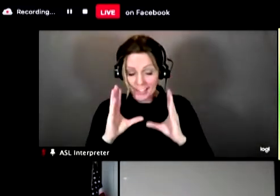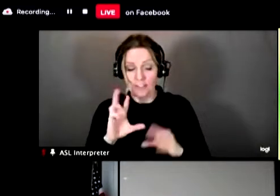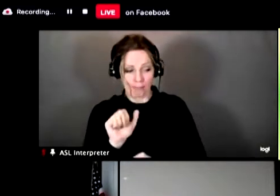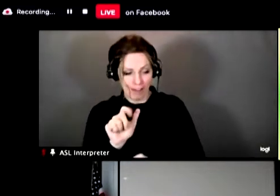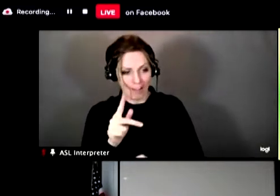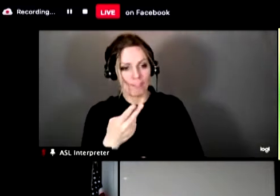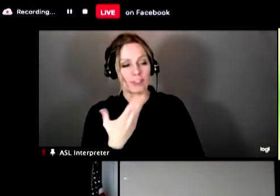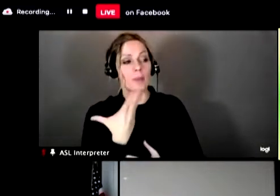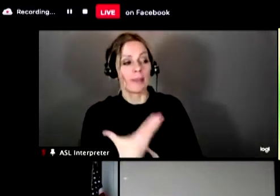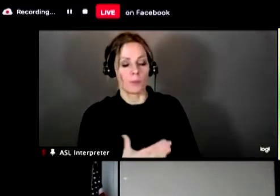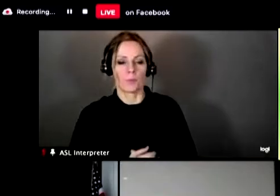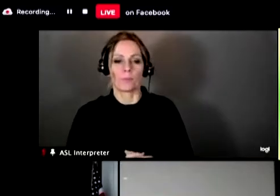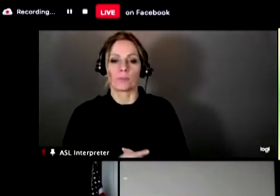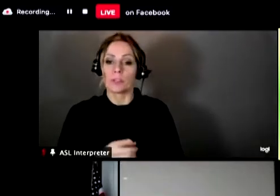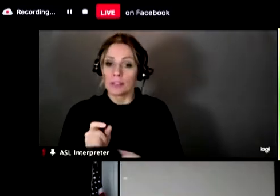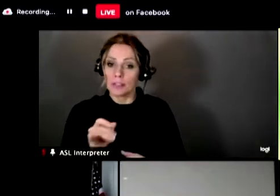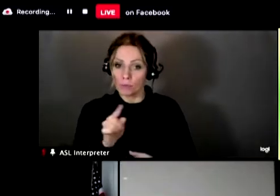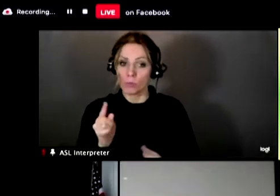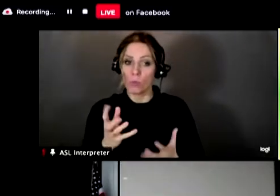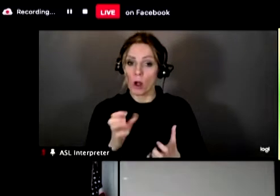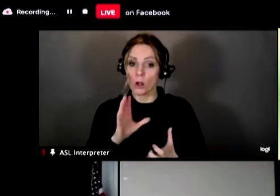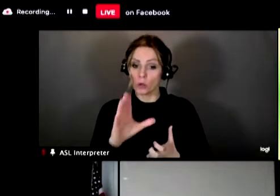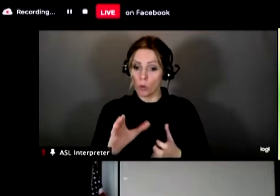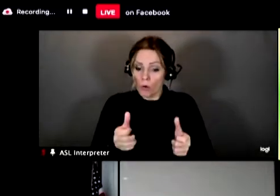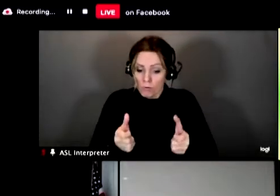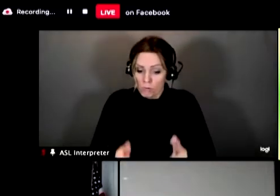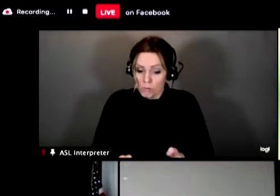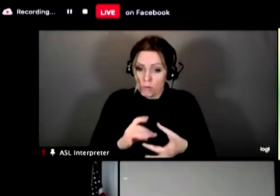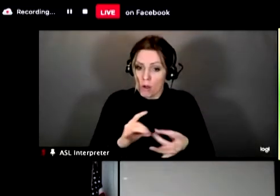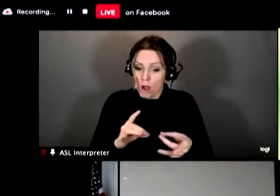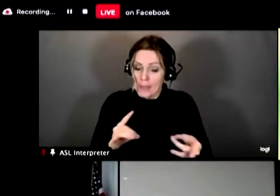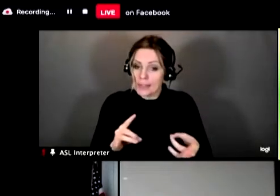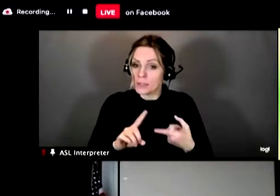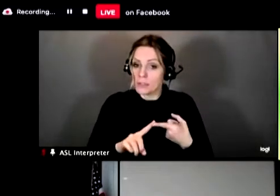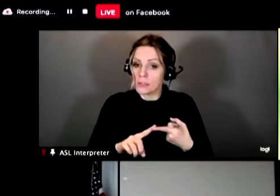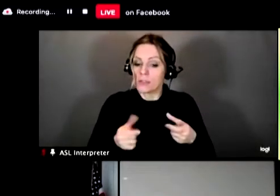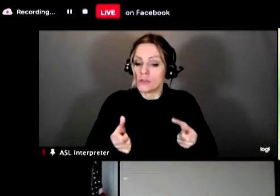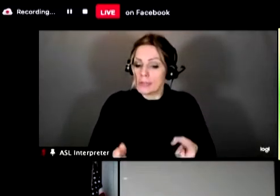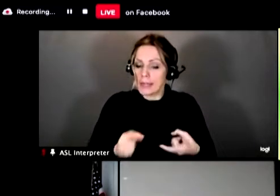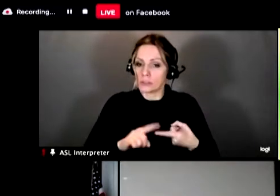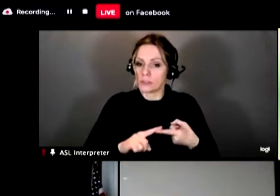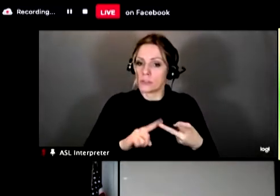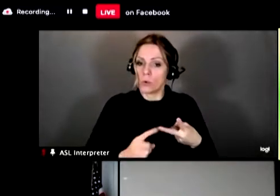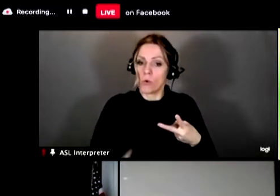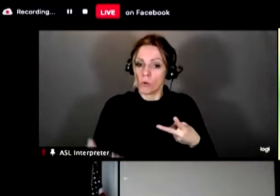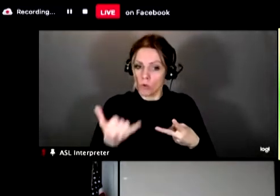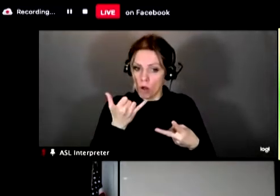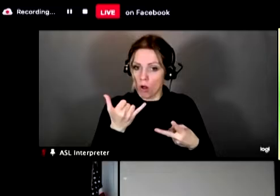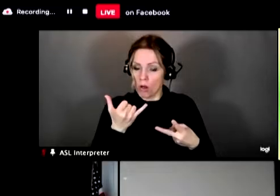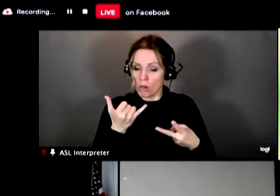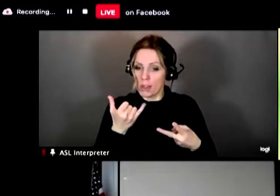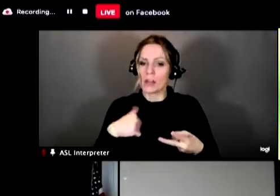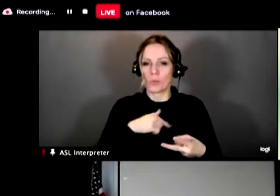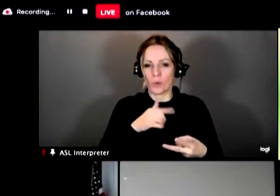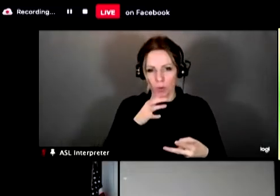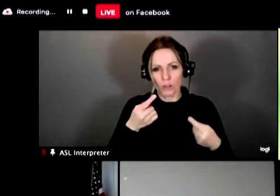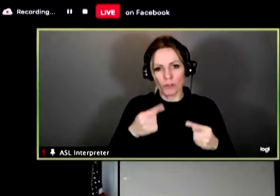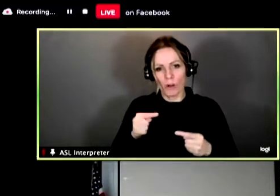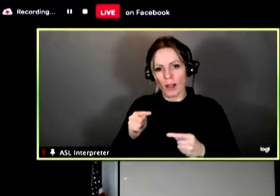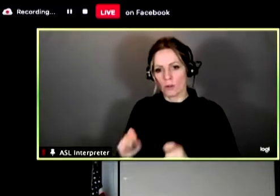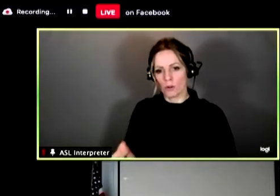that. For those who really would like to get their comments heard, please join us on the phone or via text message. But we also will try to get to as many of